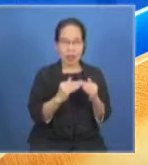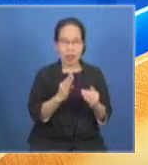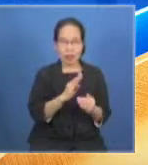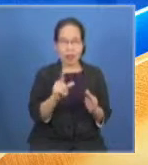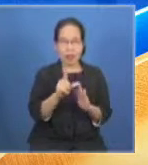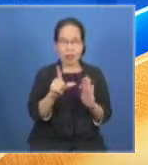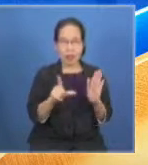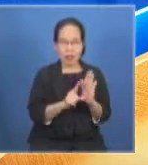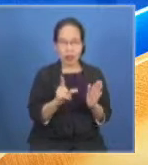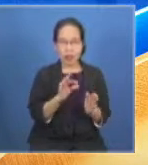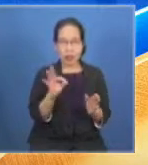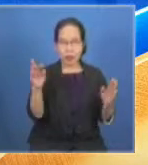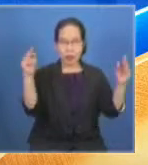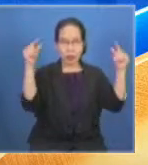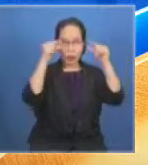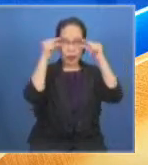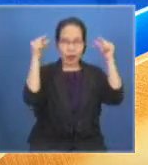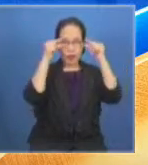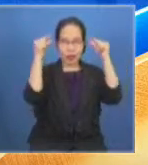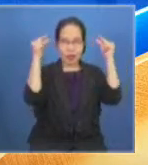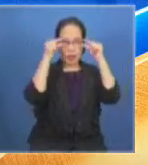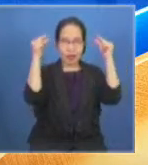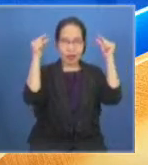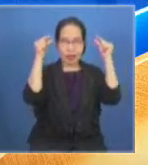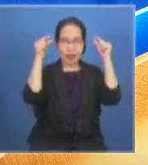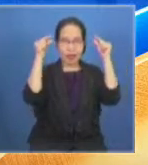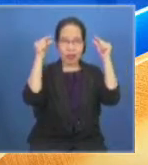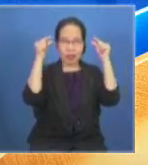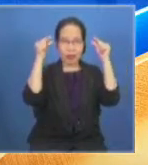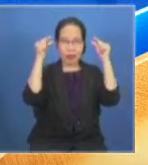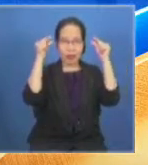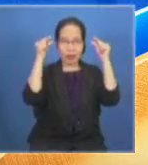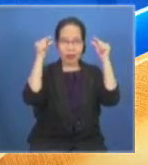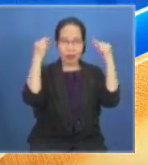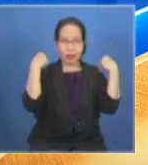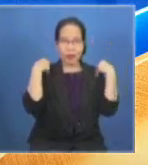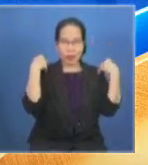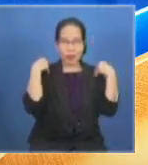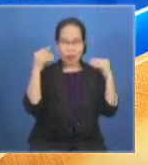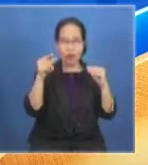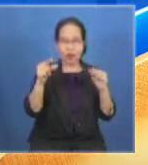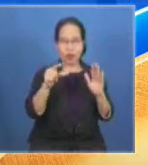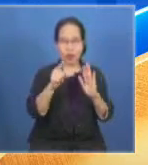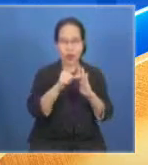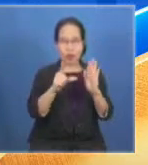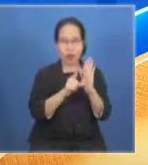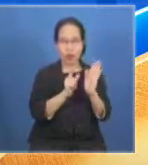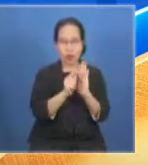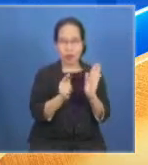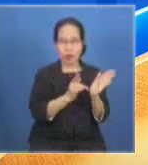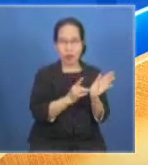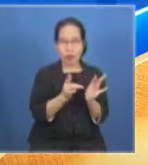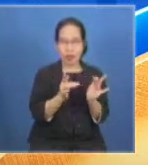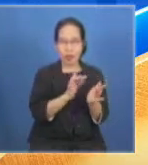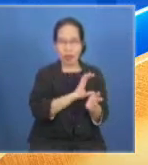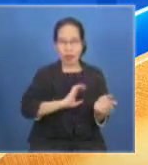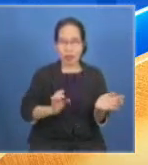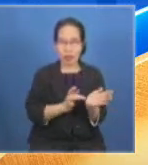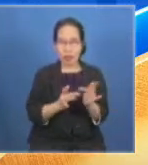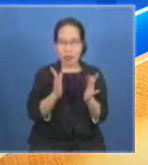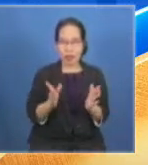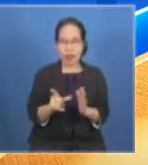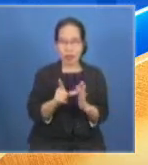from which you could not be justified by the law of Moses. There is a law in the time of